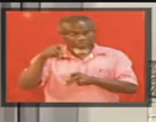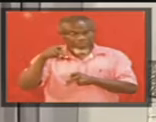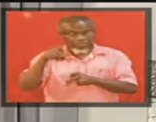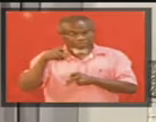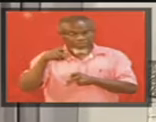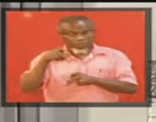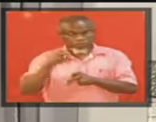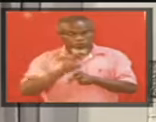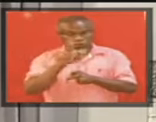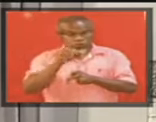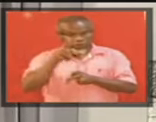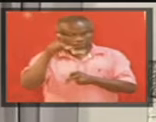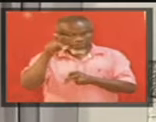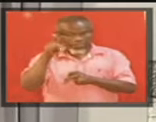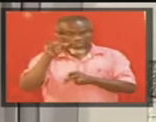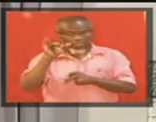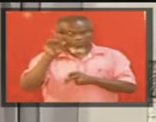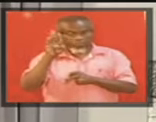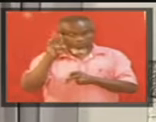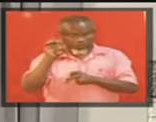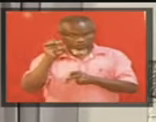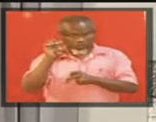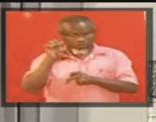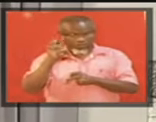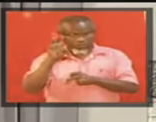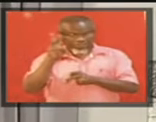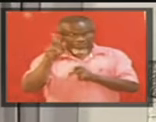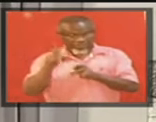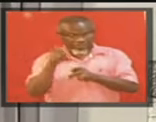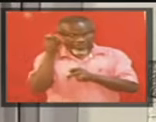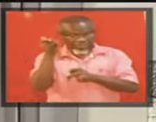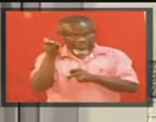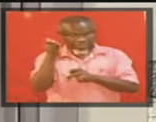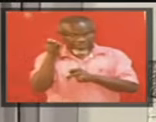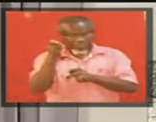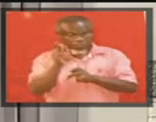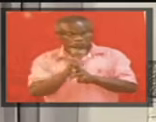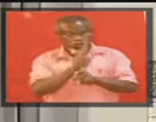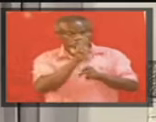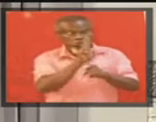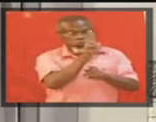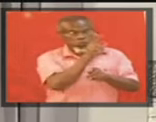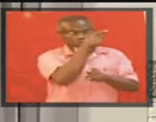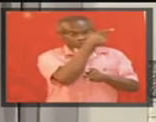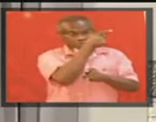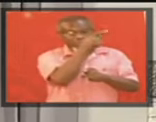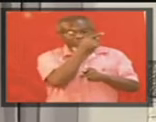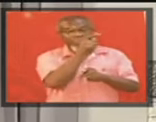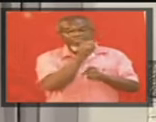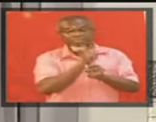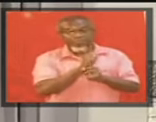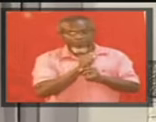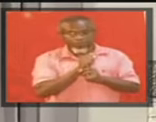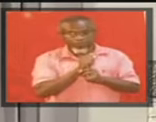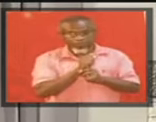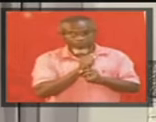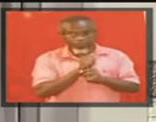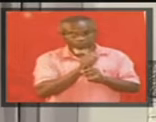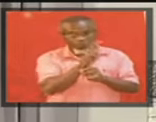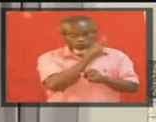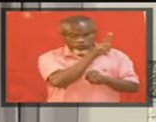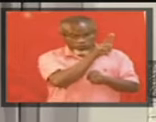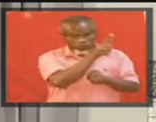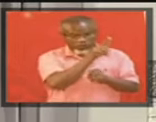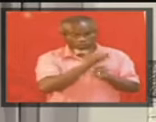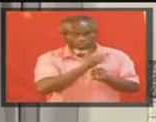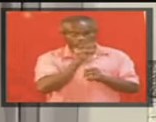West Indies campus. There are 6 persons there. And at the UE Canada Hall, there are 52 individuals, as well as Freedom Hall, 45